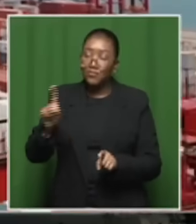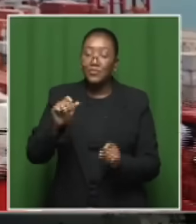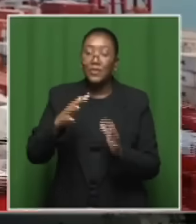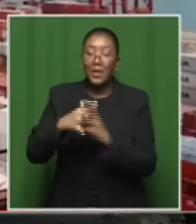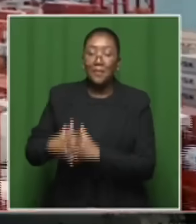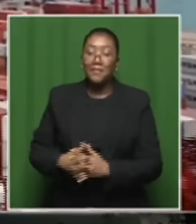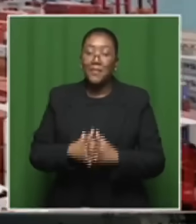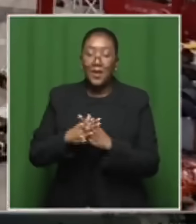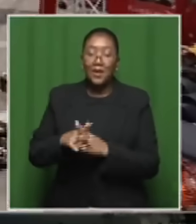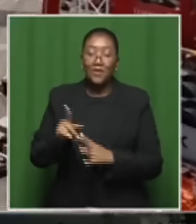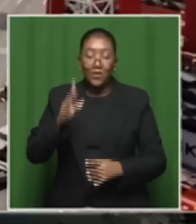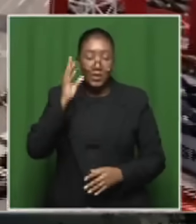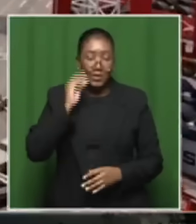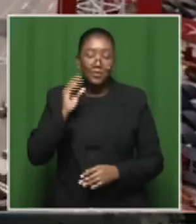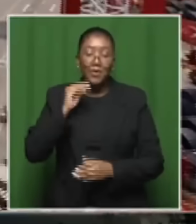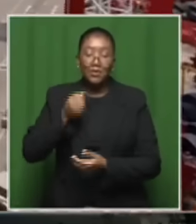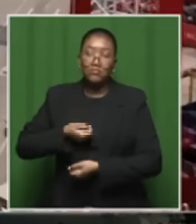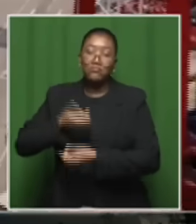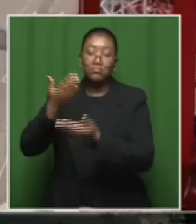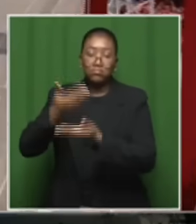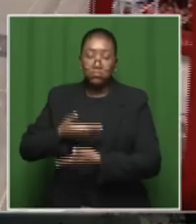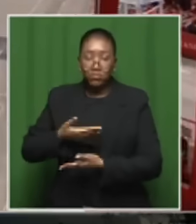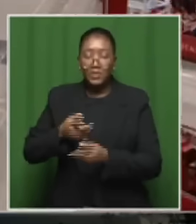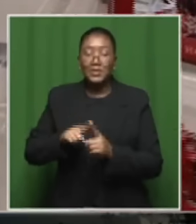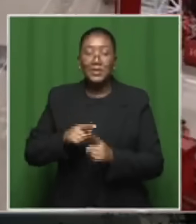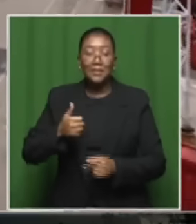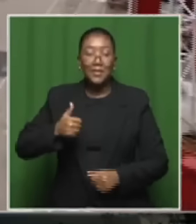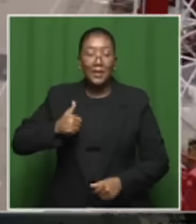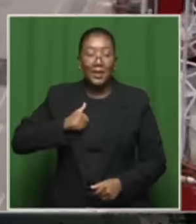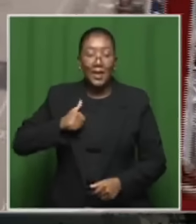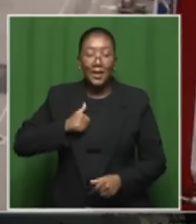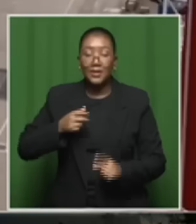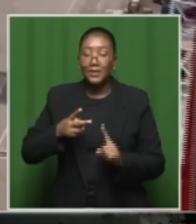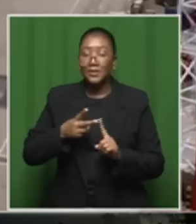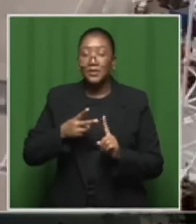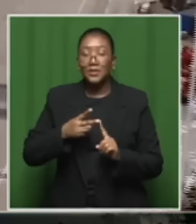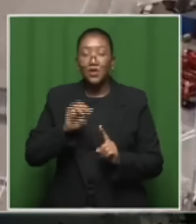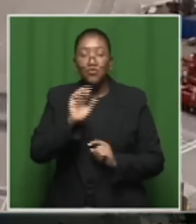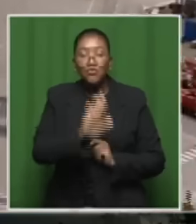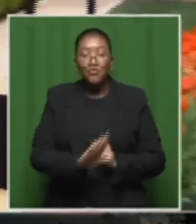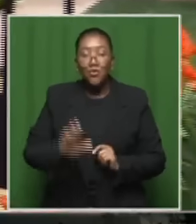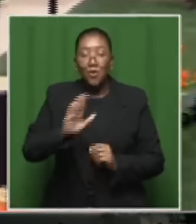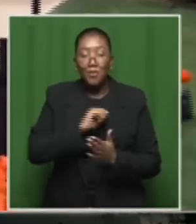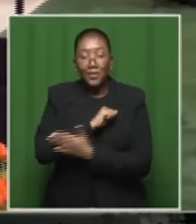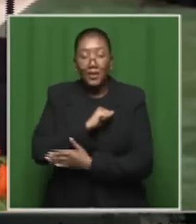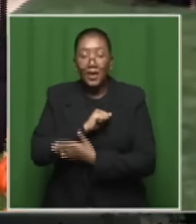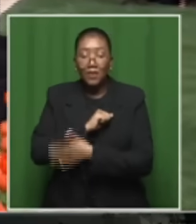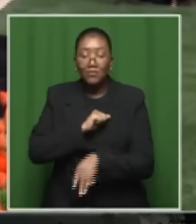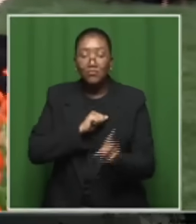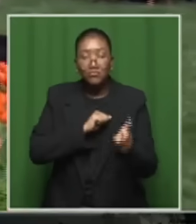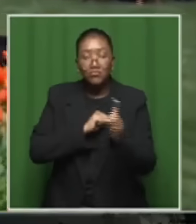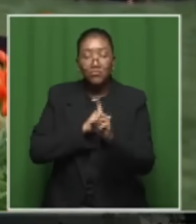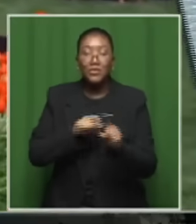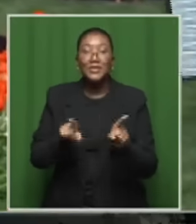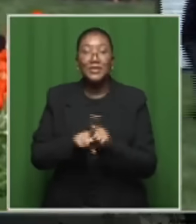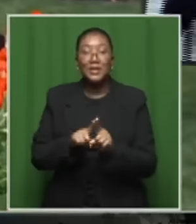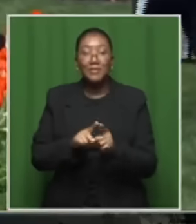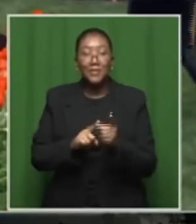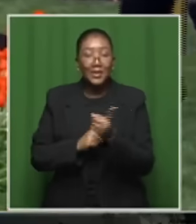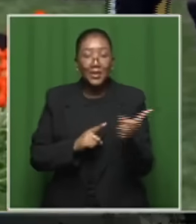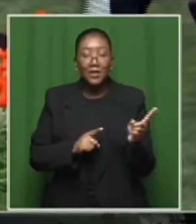States of America, like Canada, like European countries, including those who are